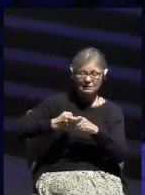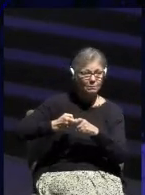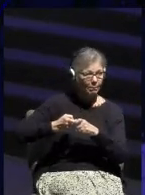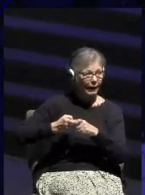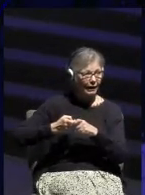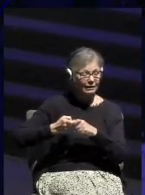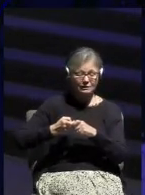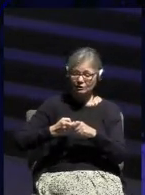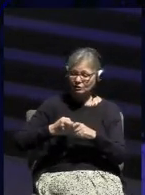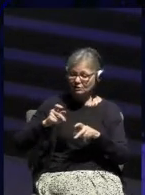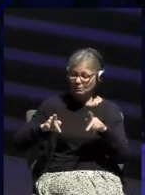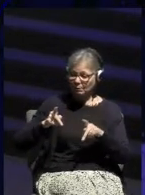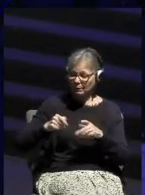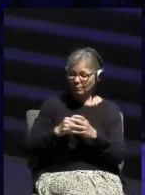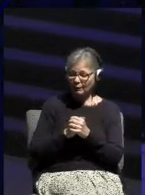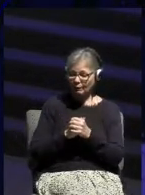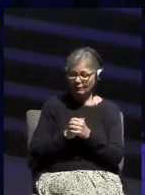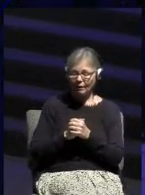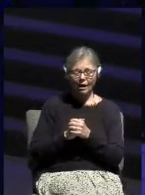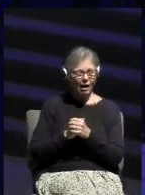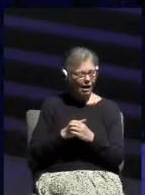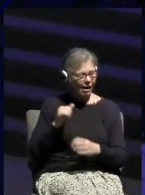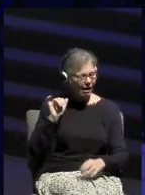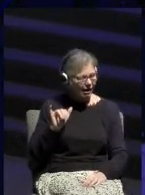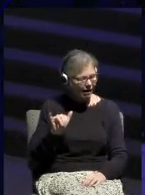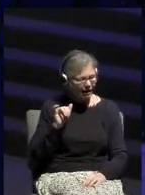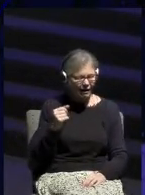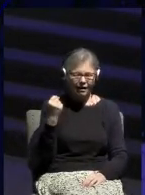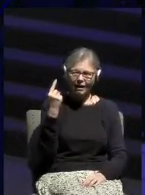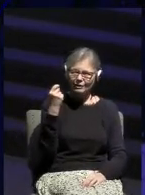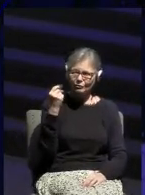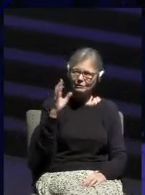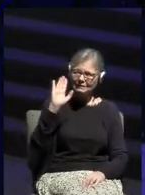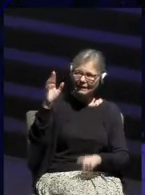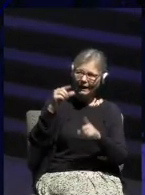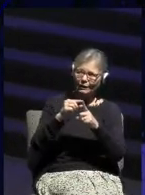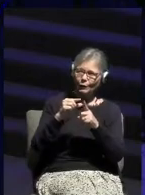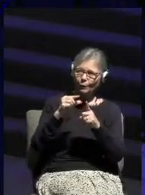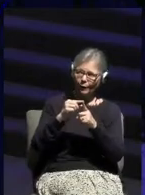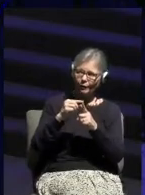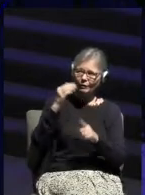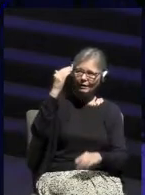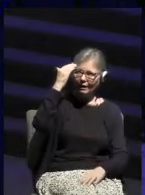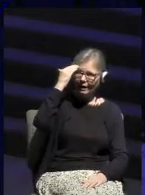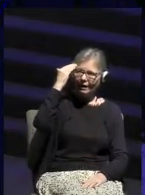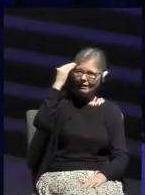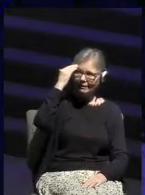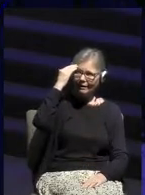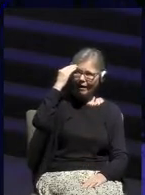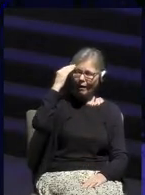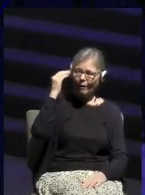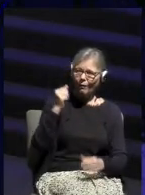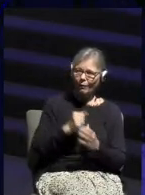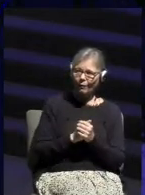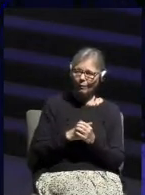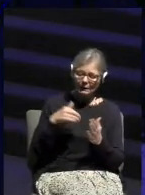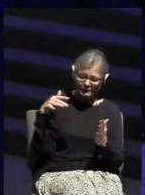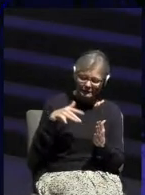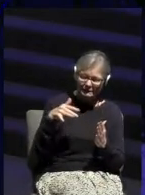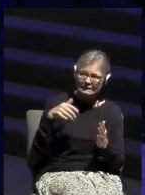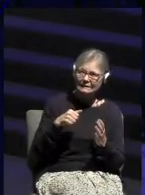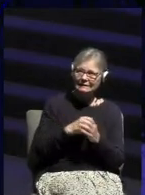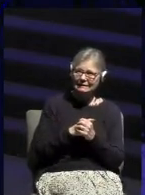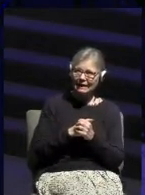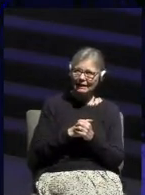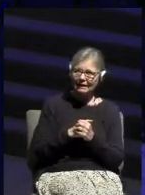That, Lord God, that we would see value in this, and that we would recognize and understand the journey, Lord, has to be